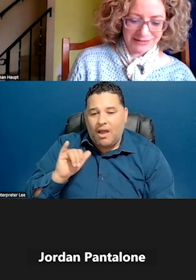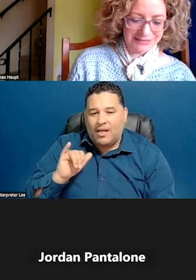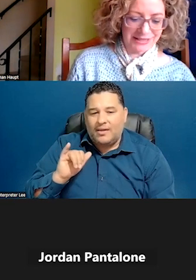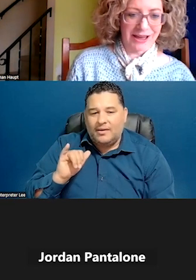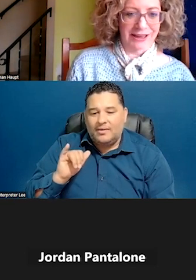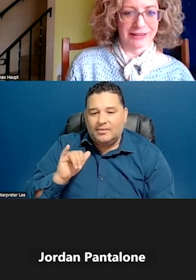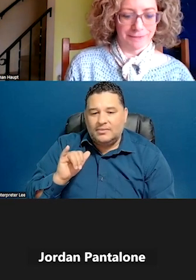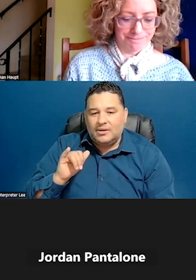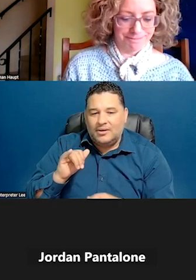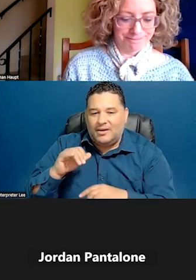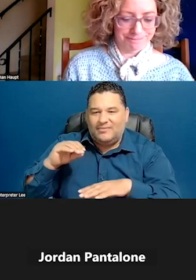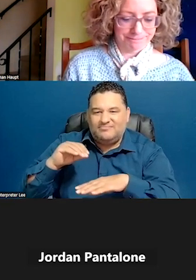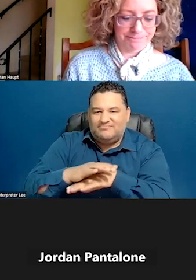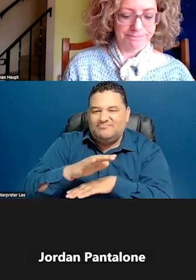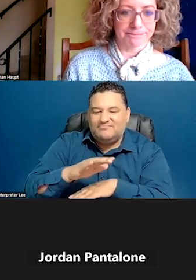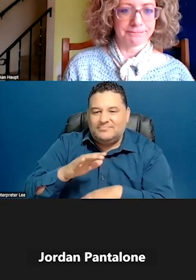to the next slide.